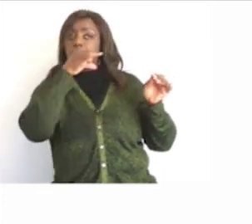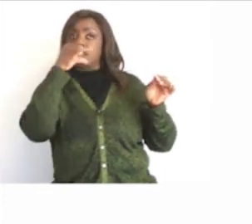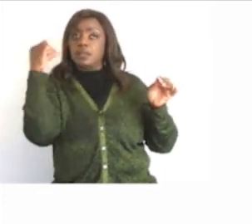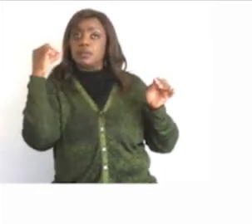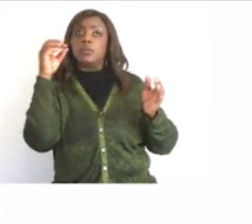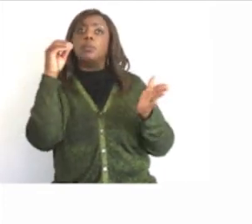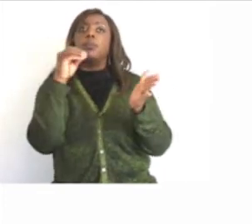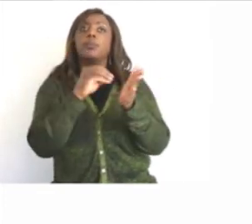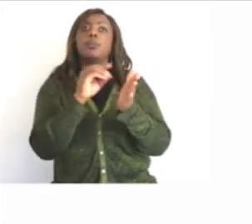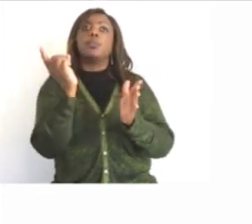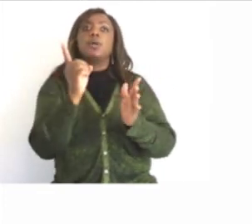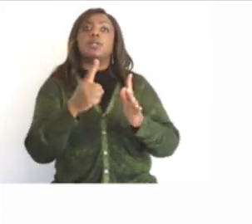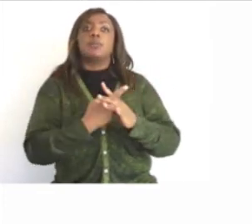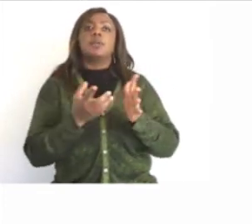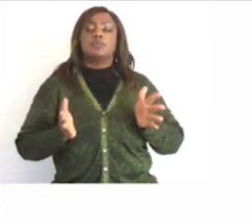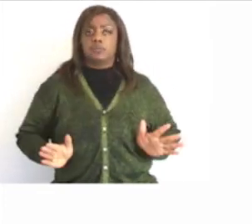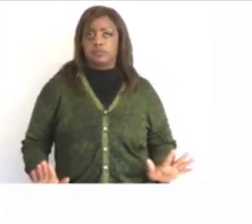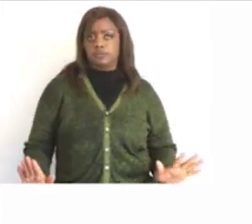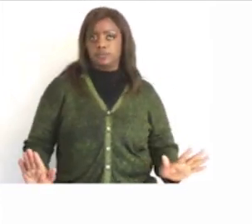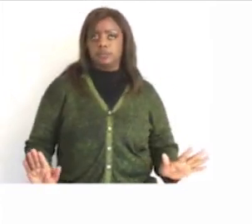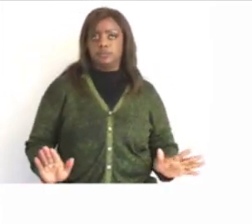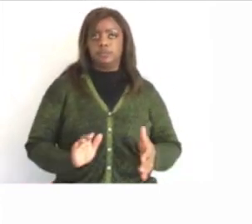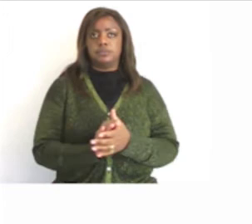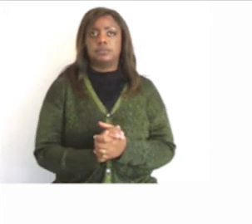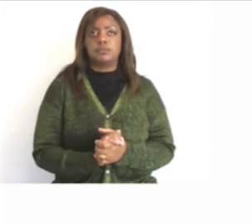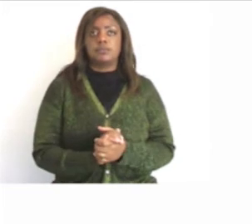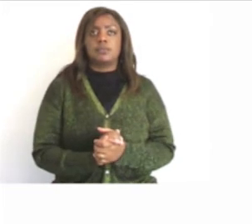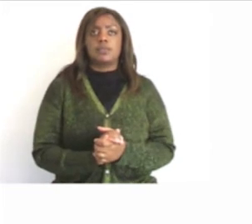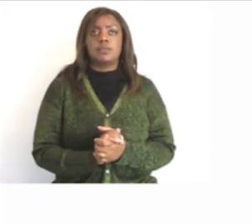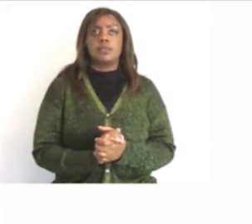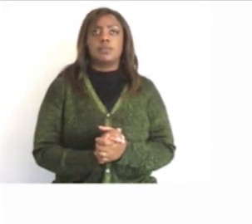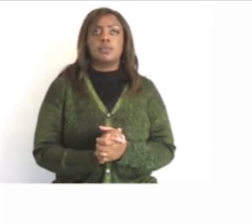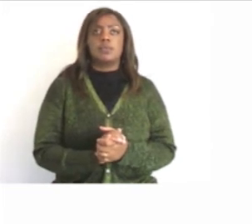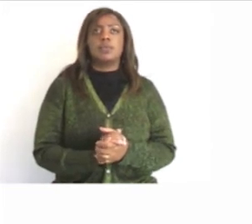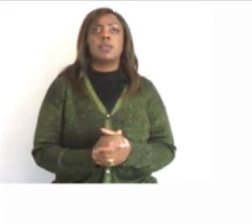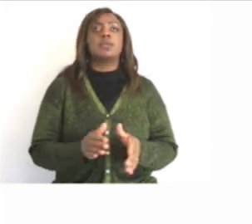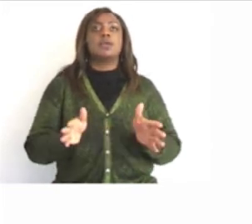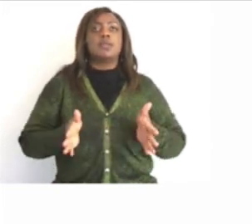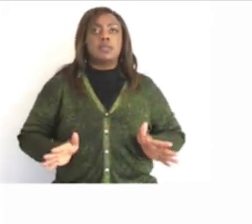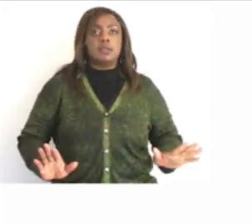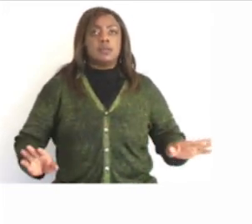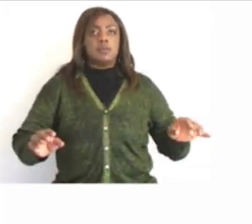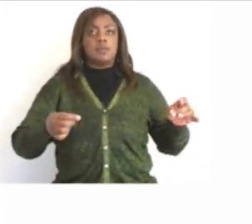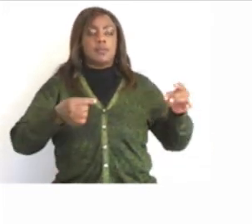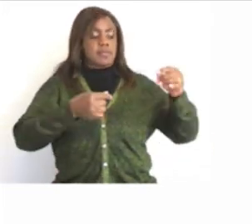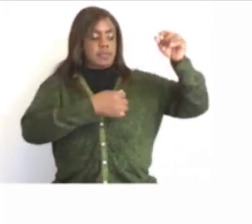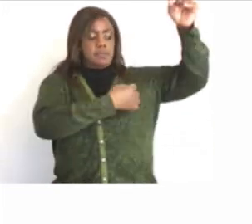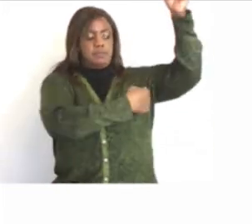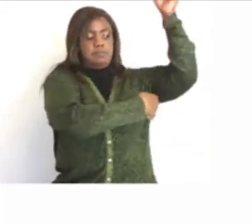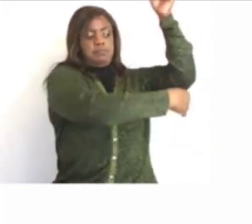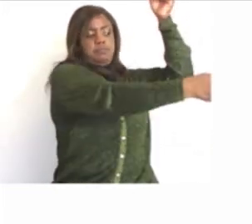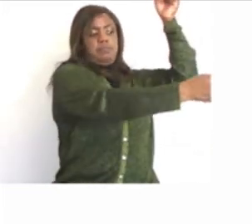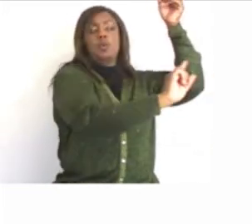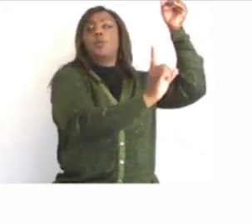puberty in females or in girls. Now, when you look at that girl, there are lines drawn on